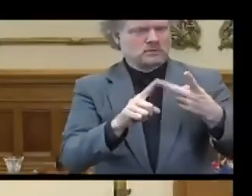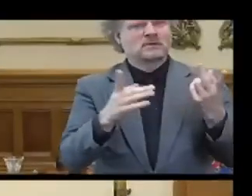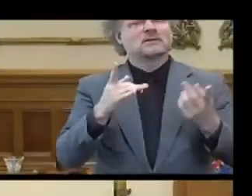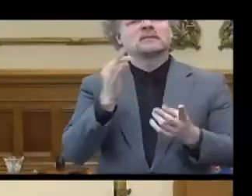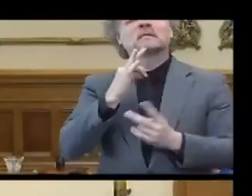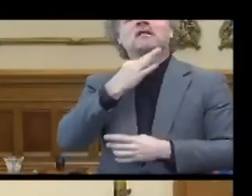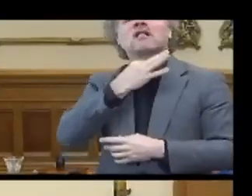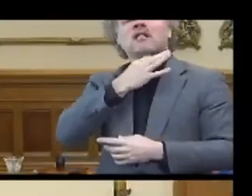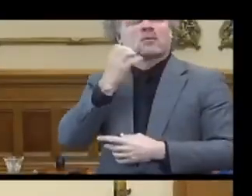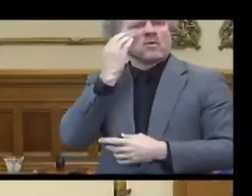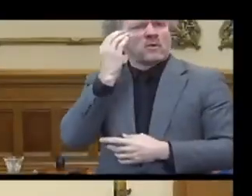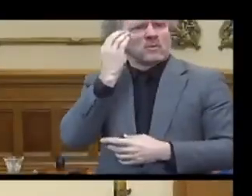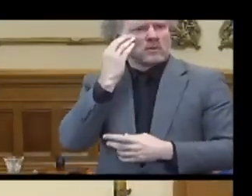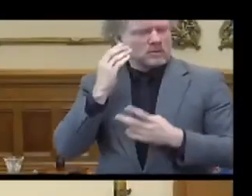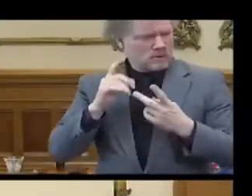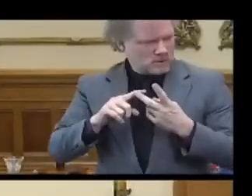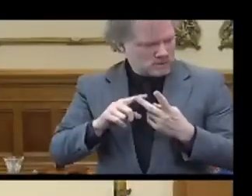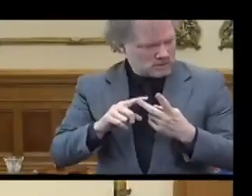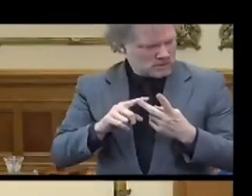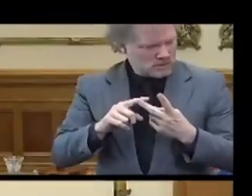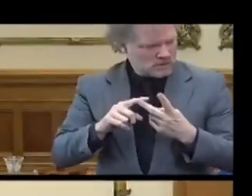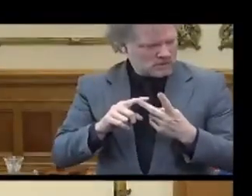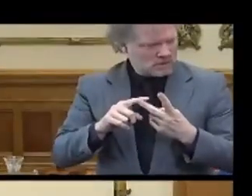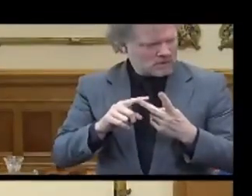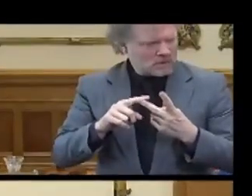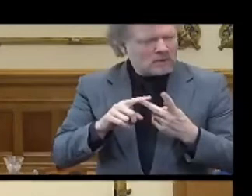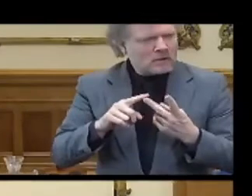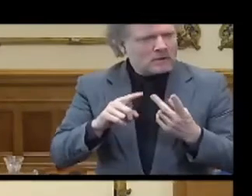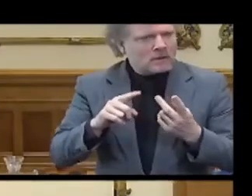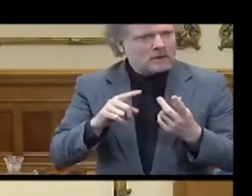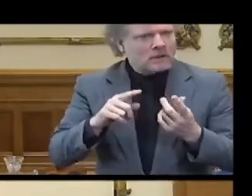like to know what you were doing at Joann's Fabrics.